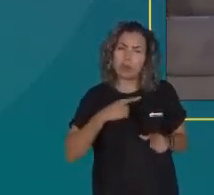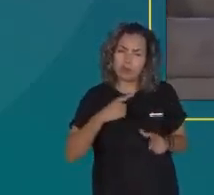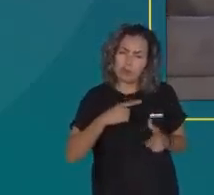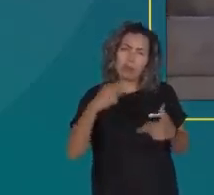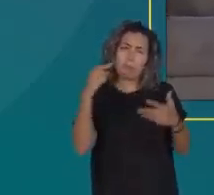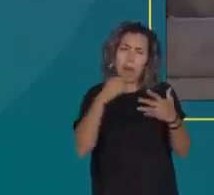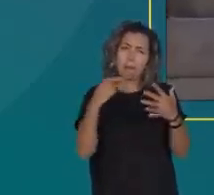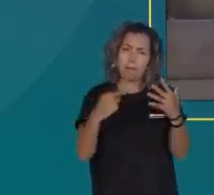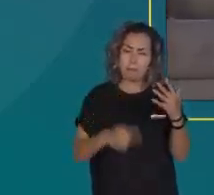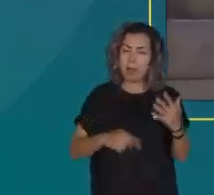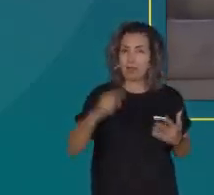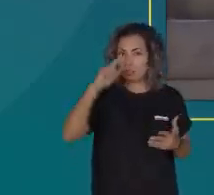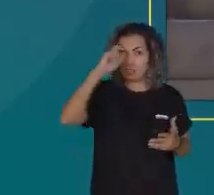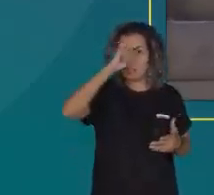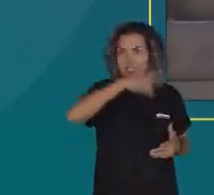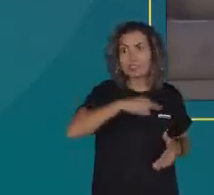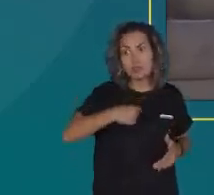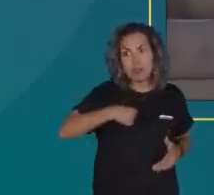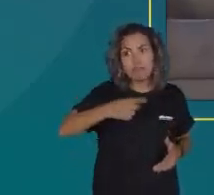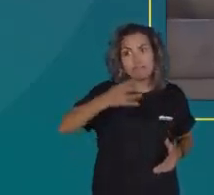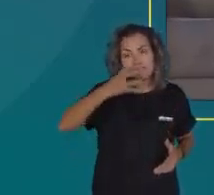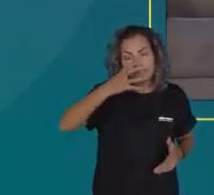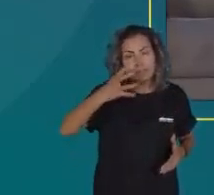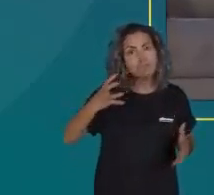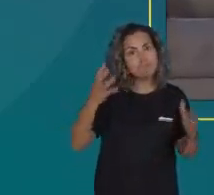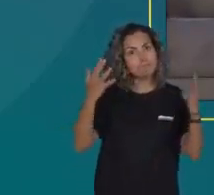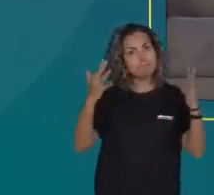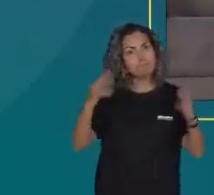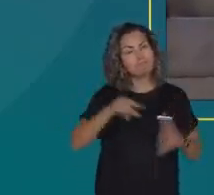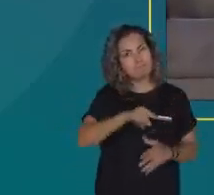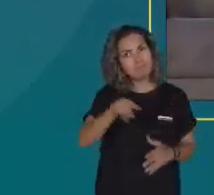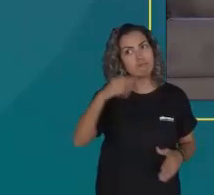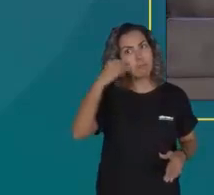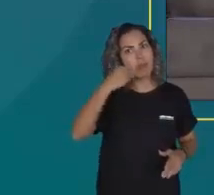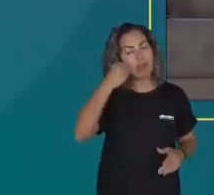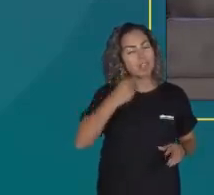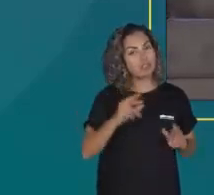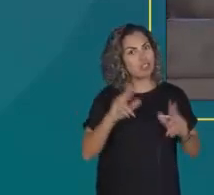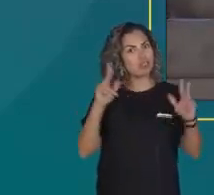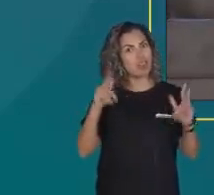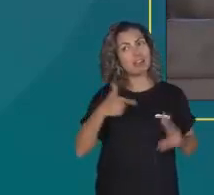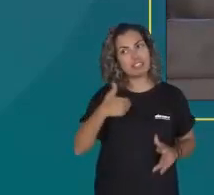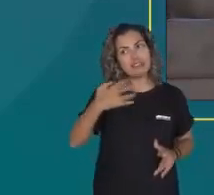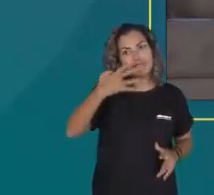appreciate of all these experiences and all this, your many,